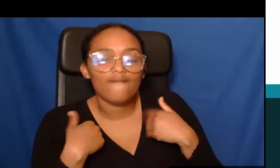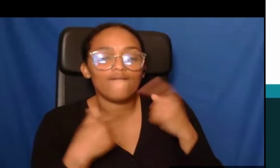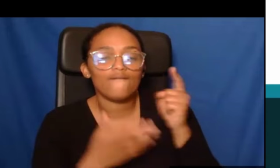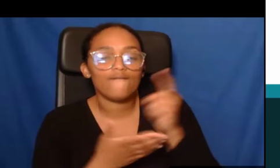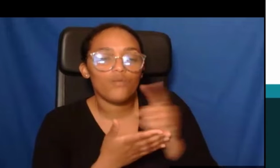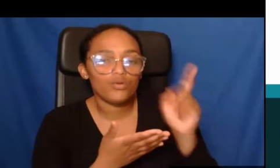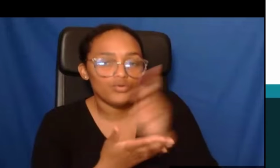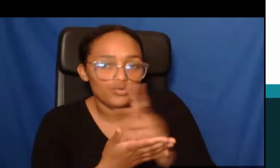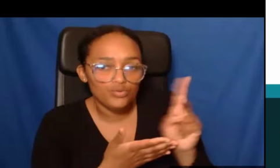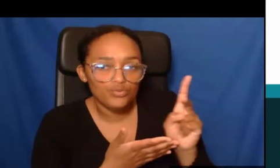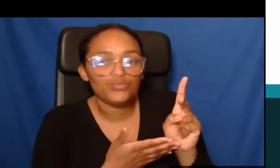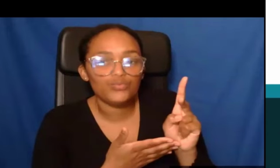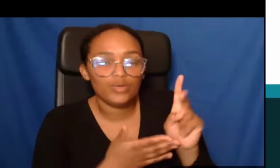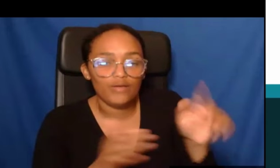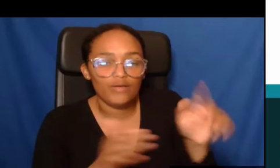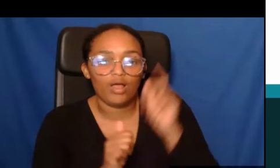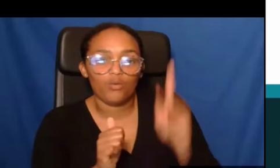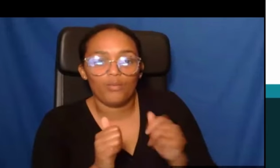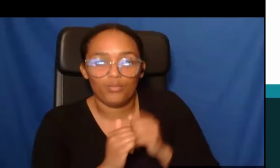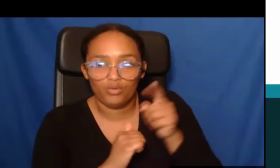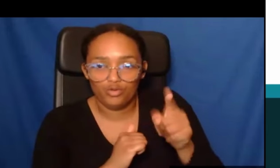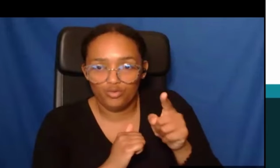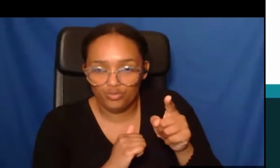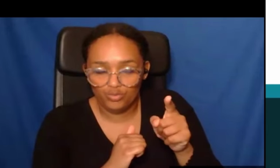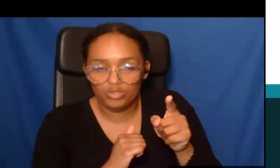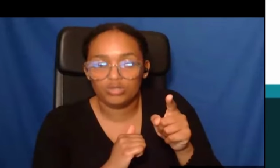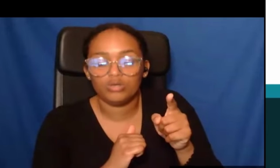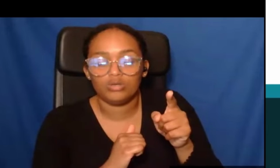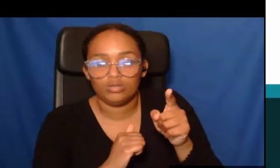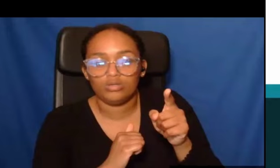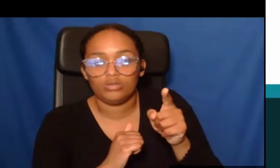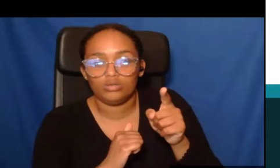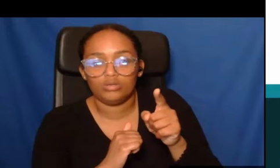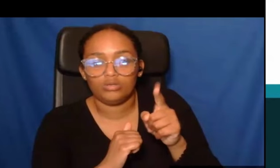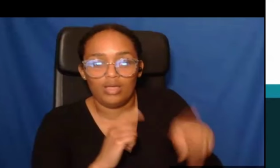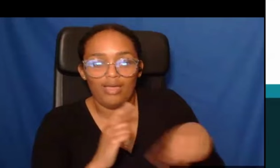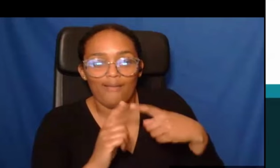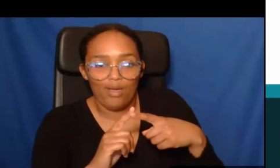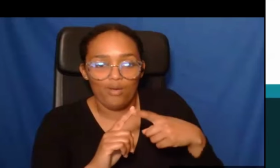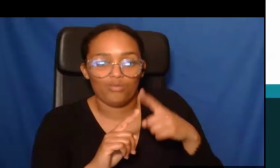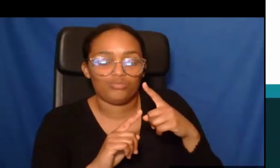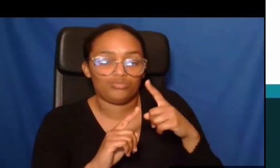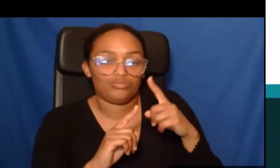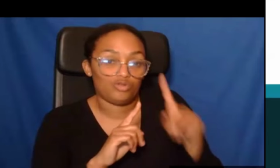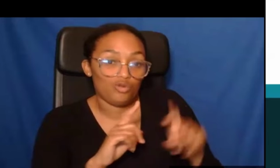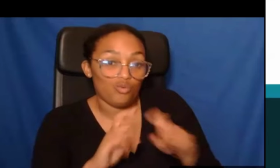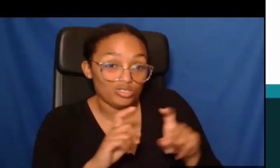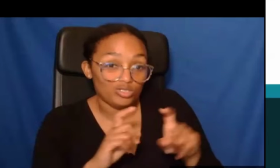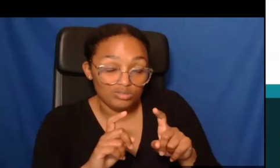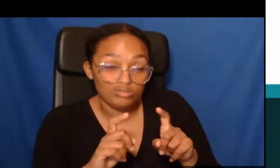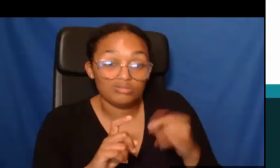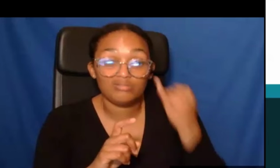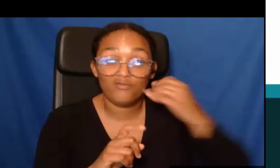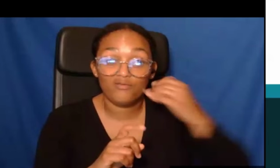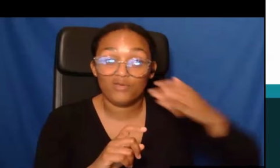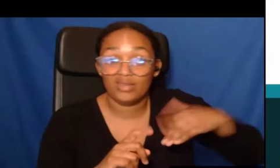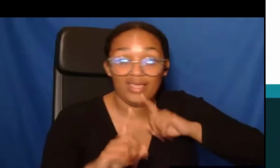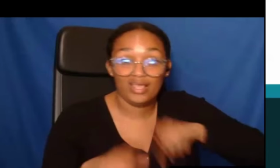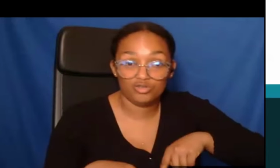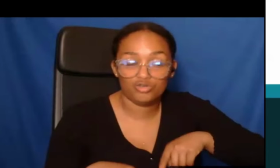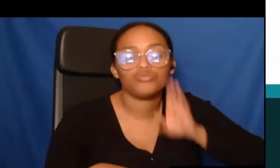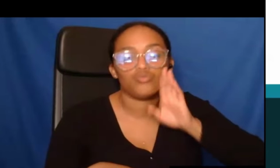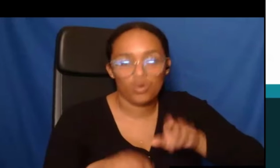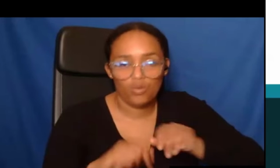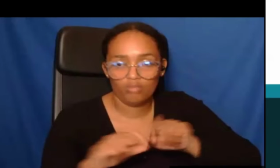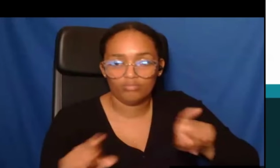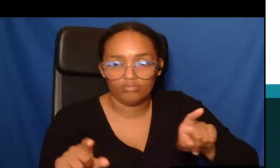and answers. Any questions or that were asked that weren't answered, we will get those to you